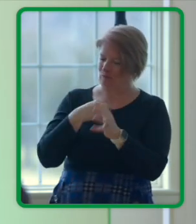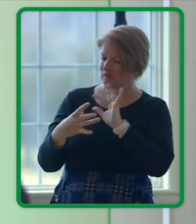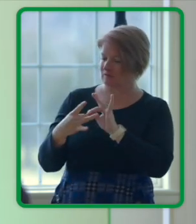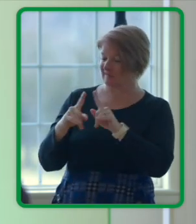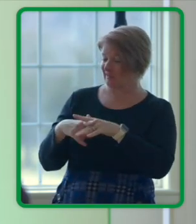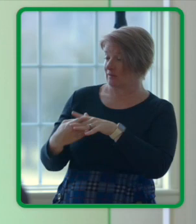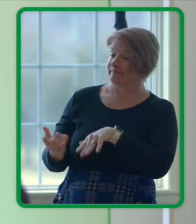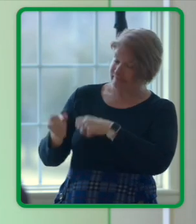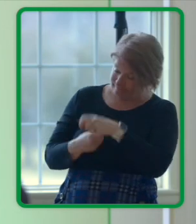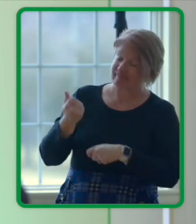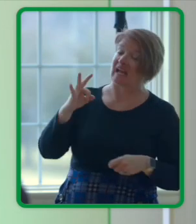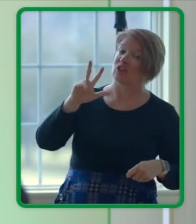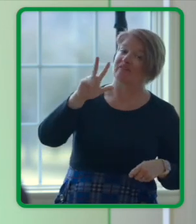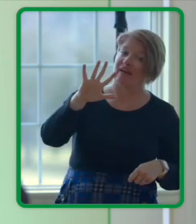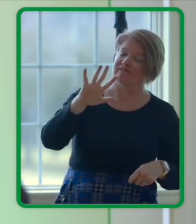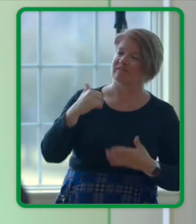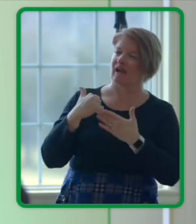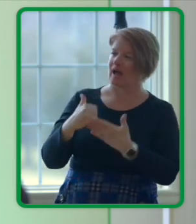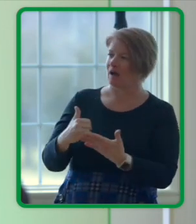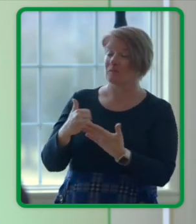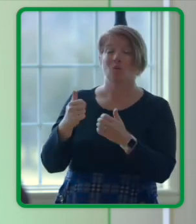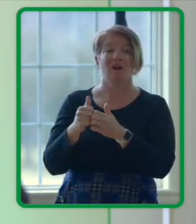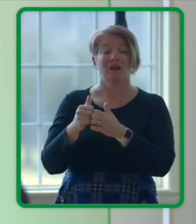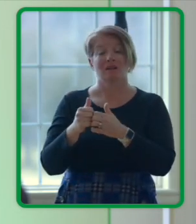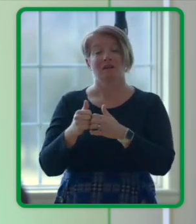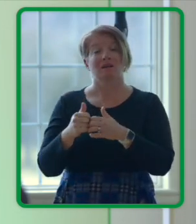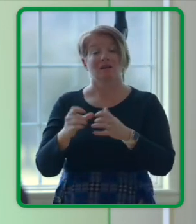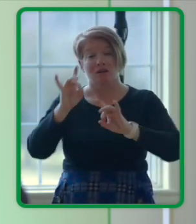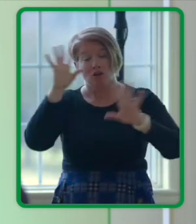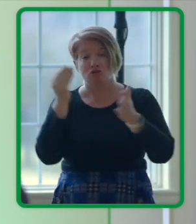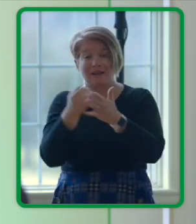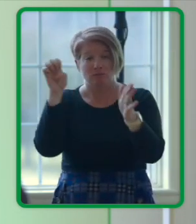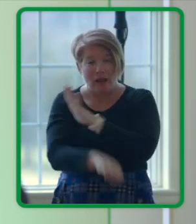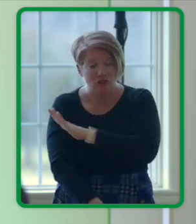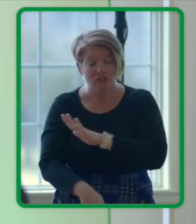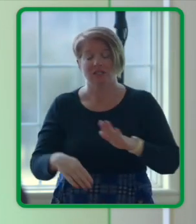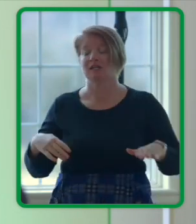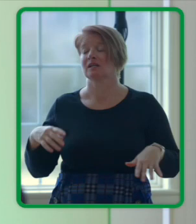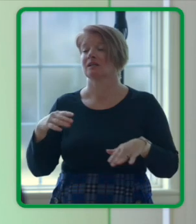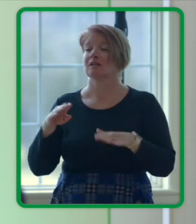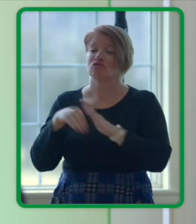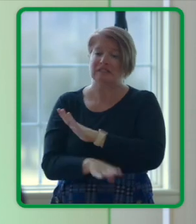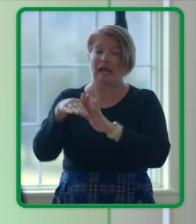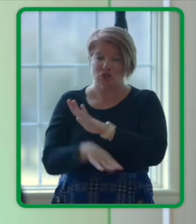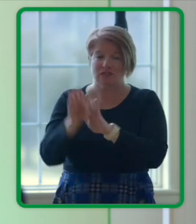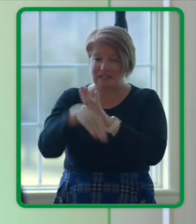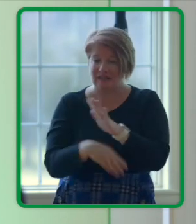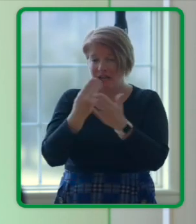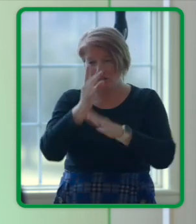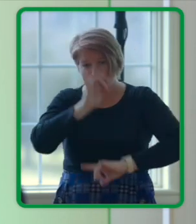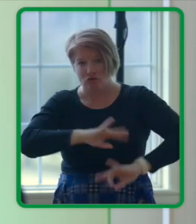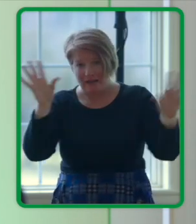since 1935. That's what's helped us weather the Great Depression, multiple recessions, financial crises, and